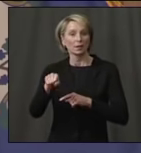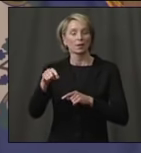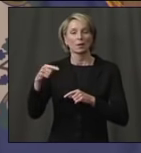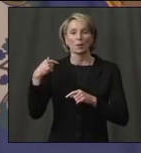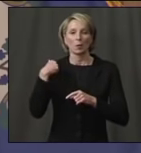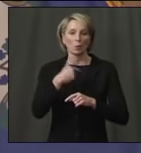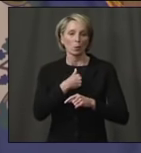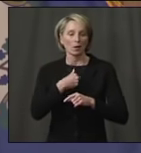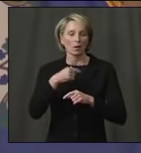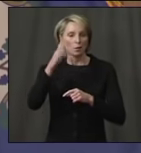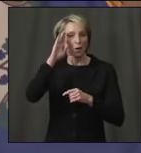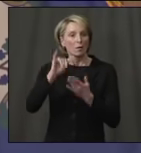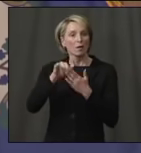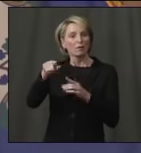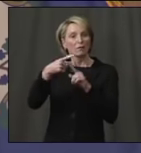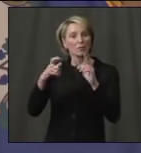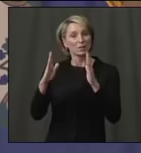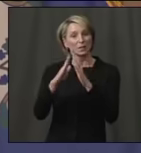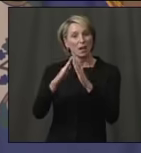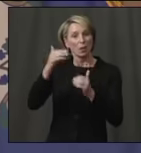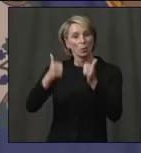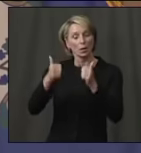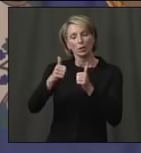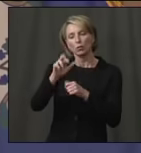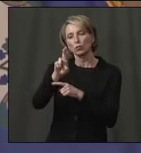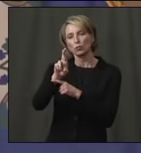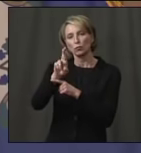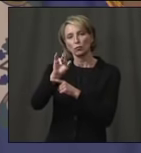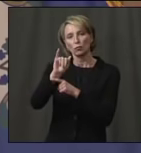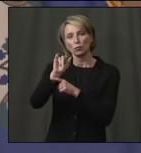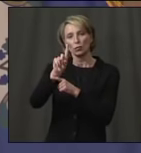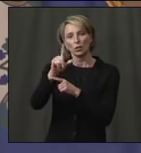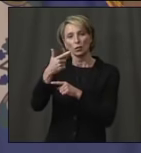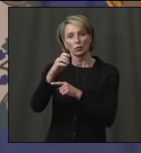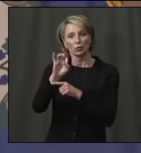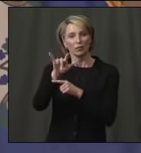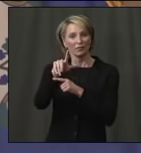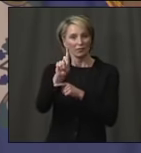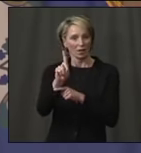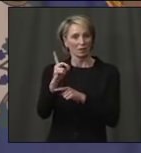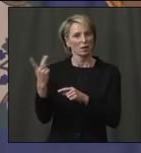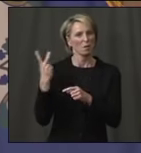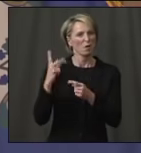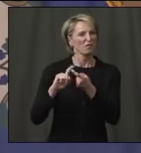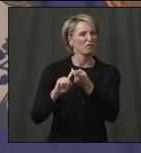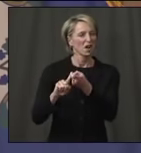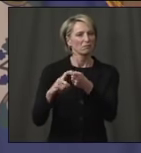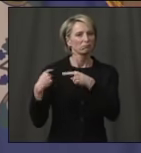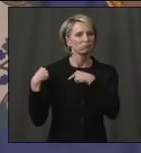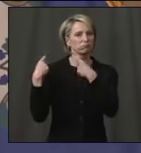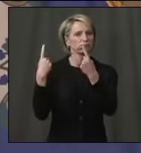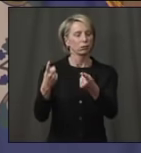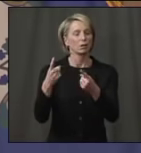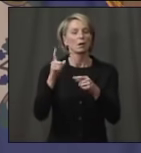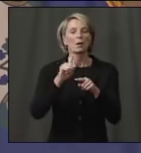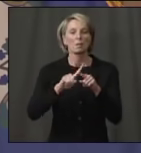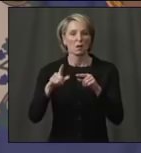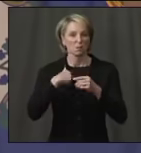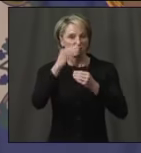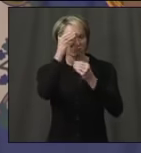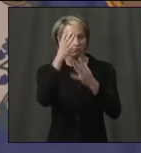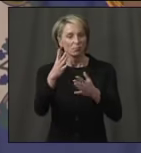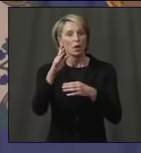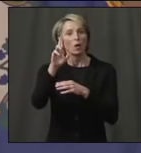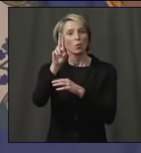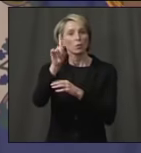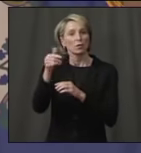hope there in Ridgefield. Does an amazing job there. Been a good friend of mine for a while, and got hit and hit hard by the COVID